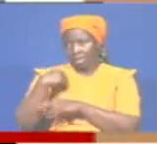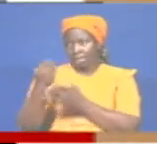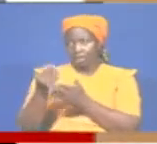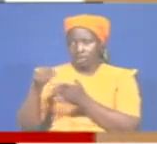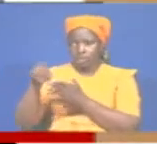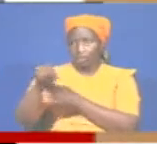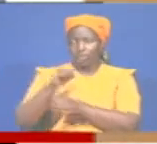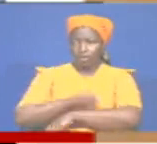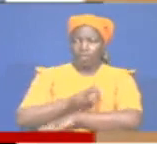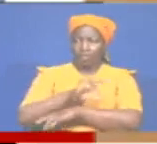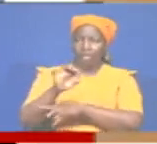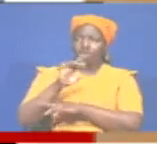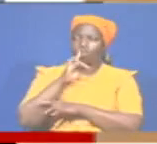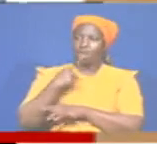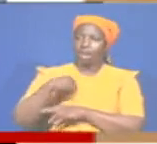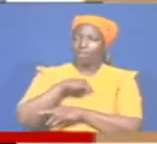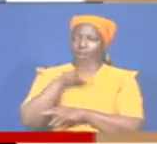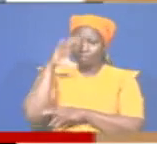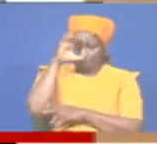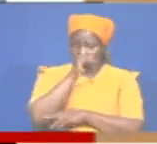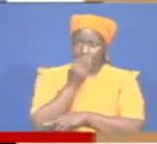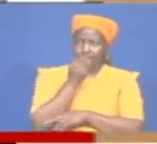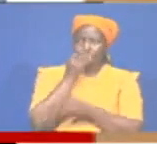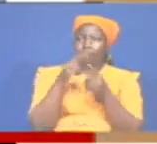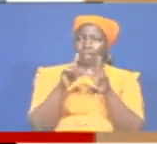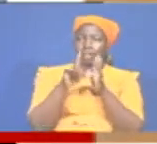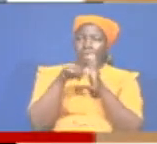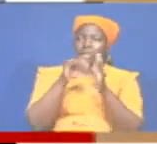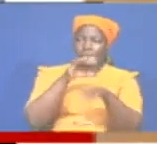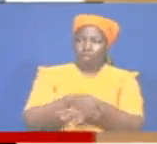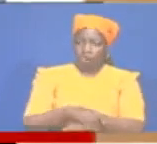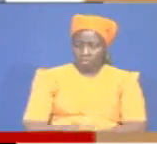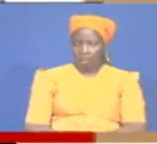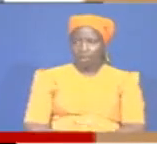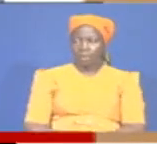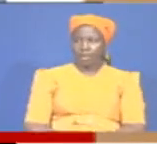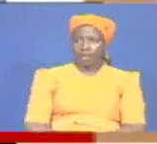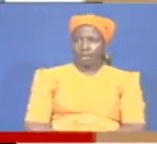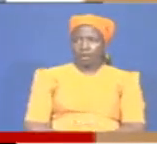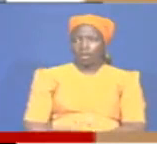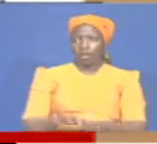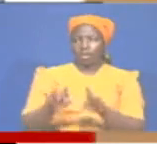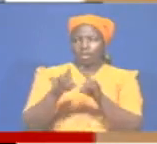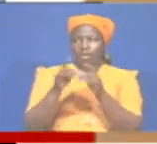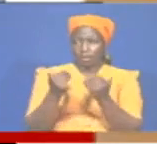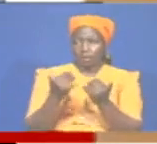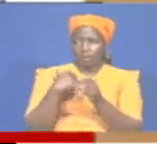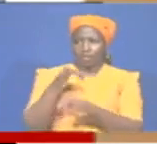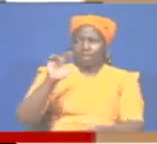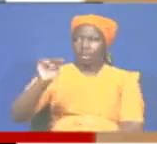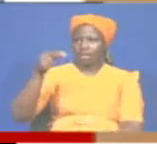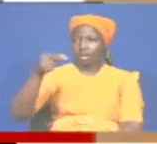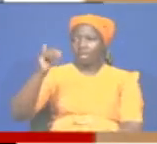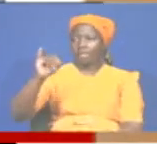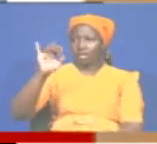we went out of food. Mm-hmm. But actually we got. Again, hospital, now we have the NHIF. Mm-hmm. The hospital is